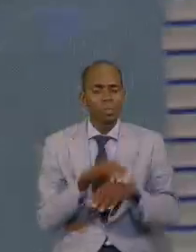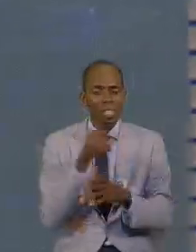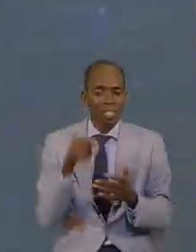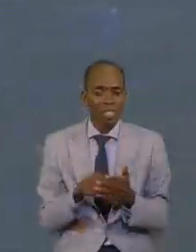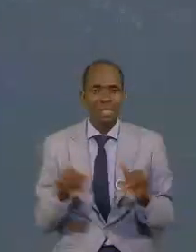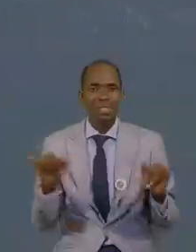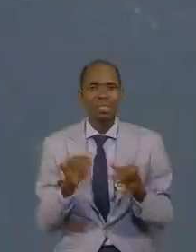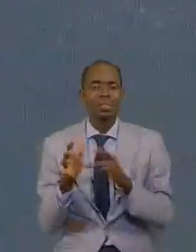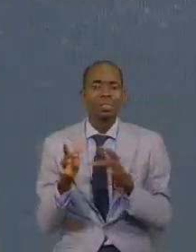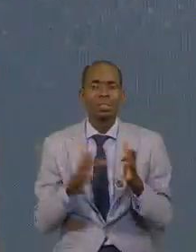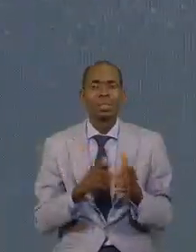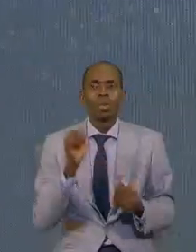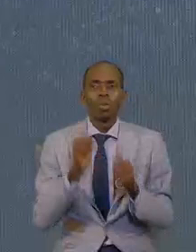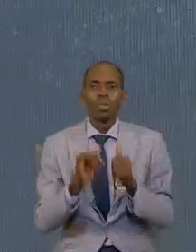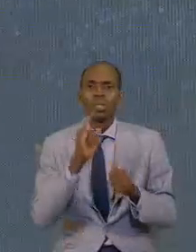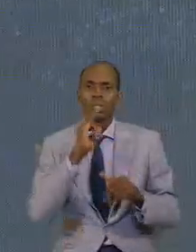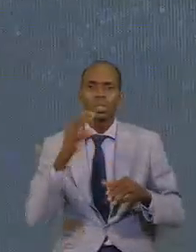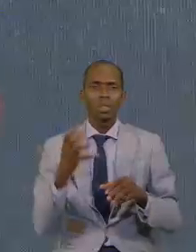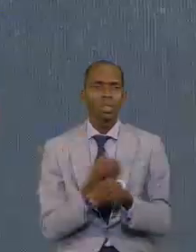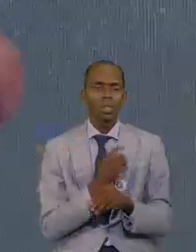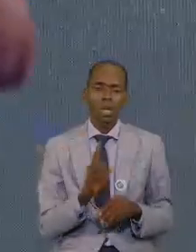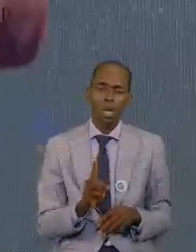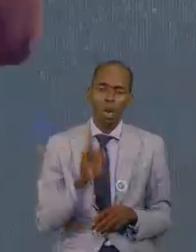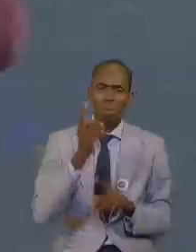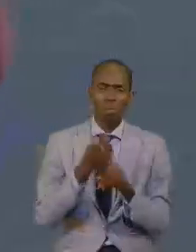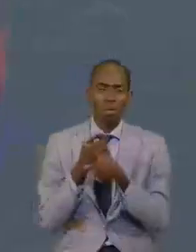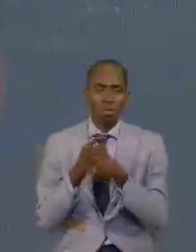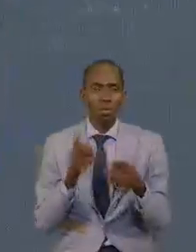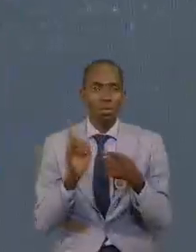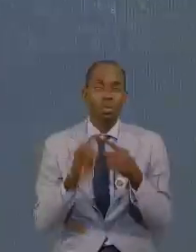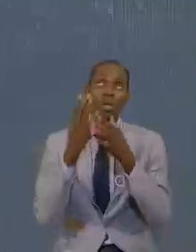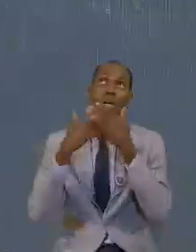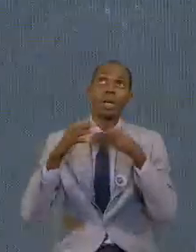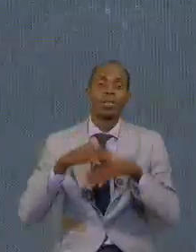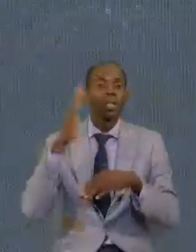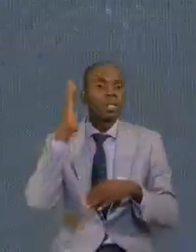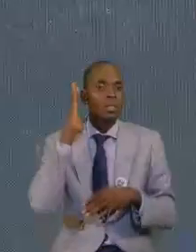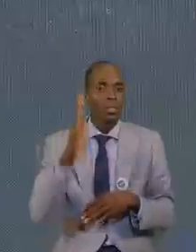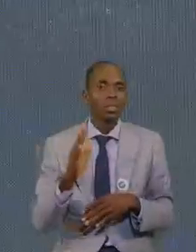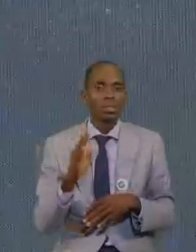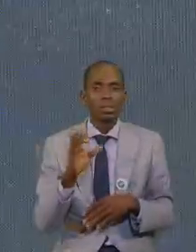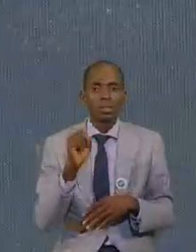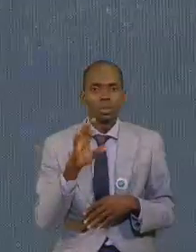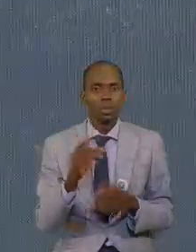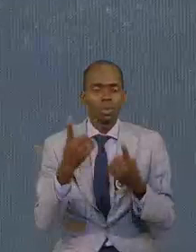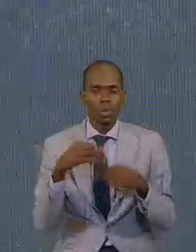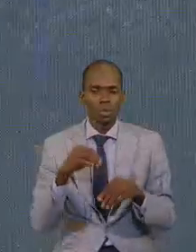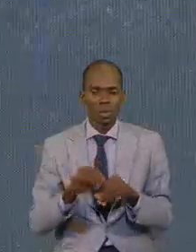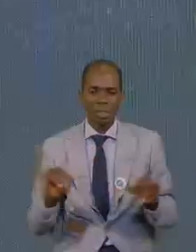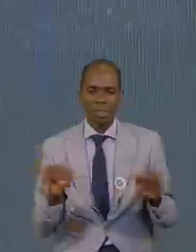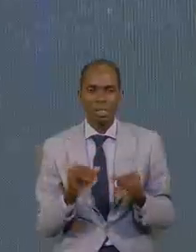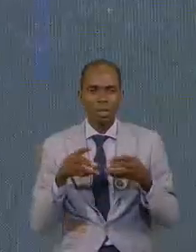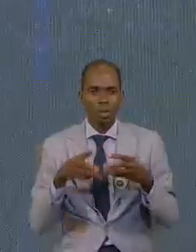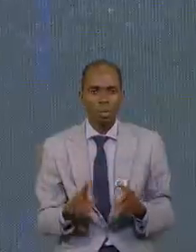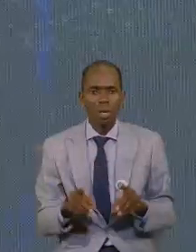which is taken up from you into heaven, shall so come in like manner as ye have